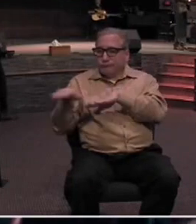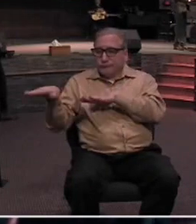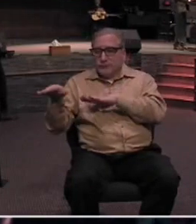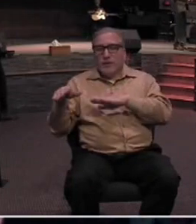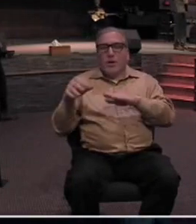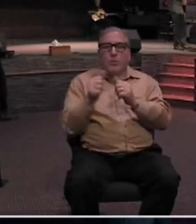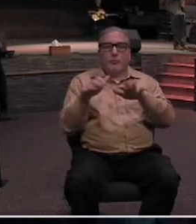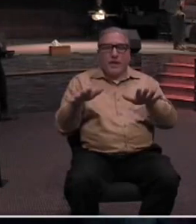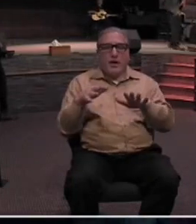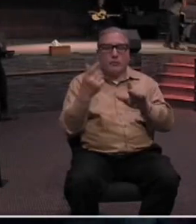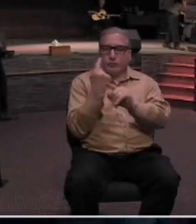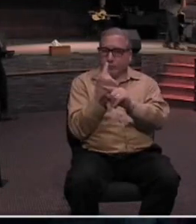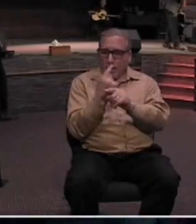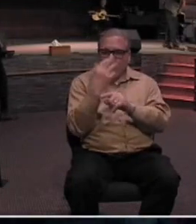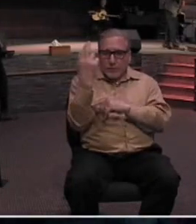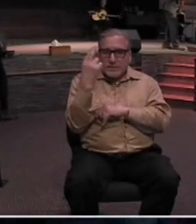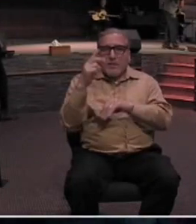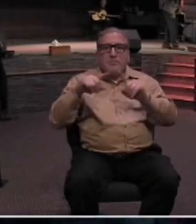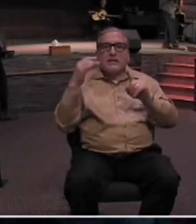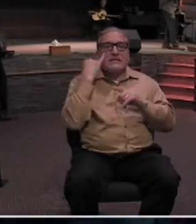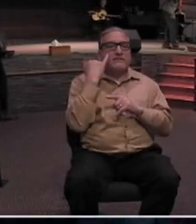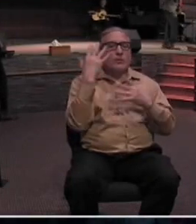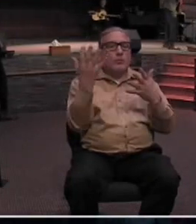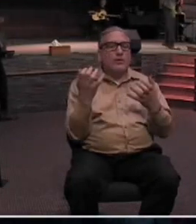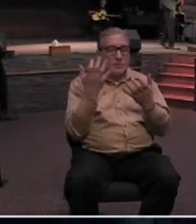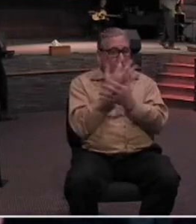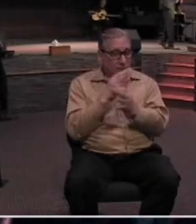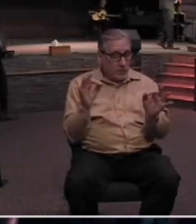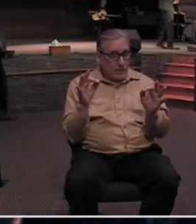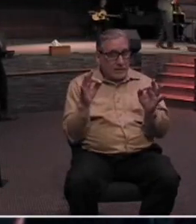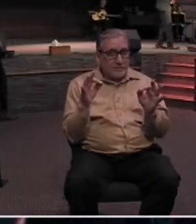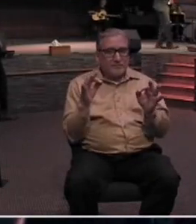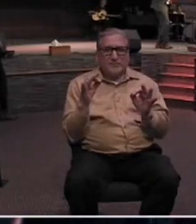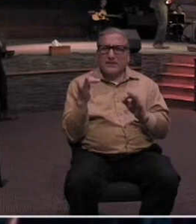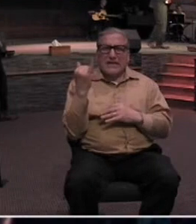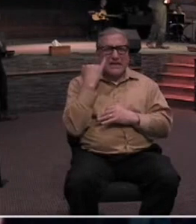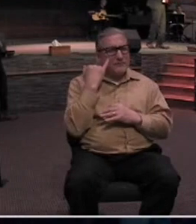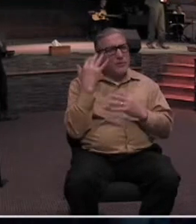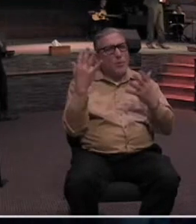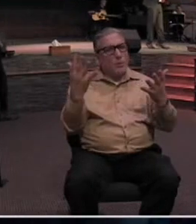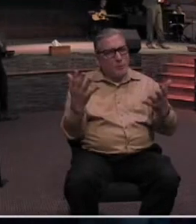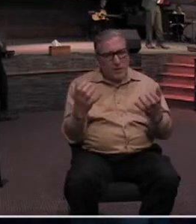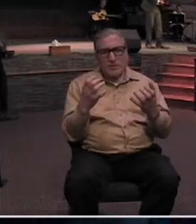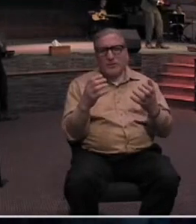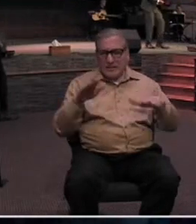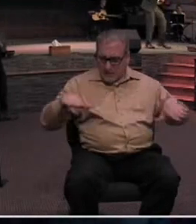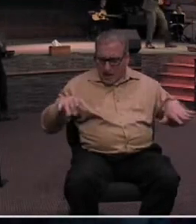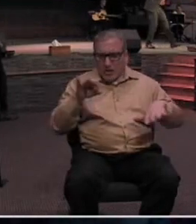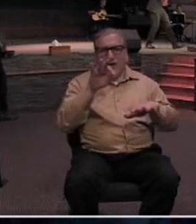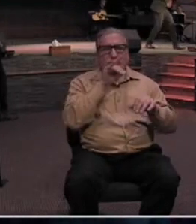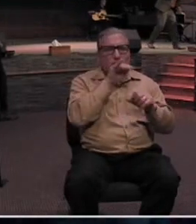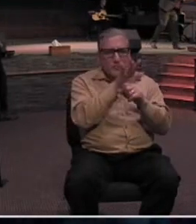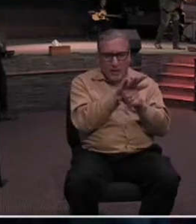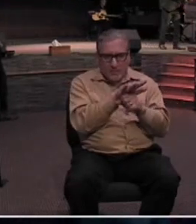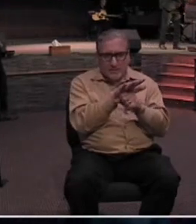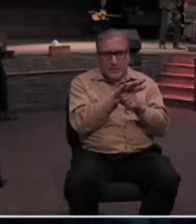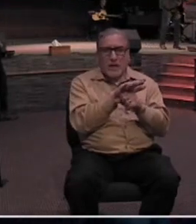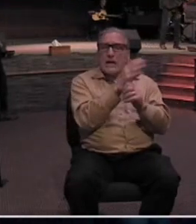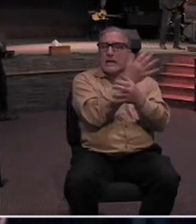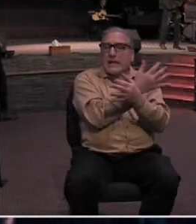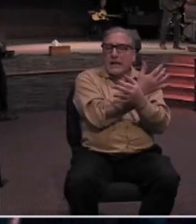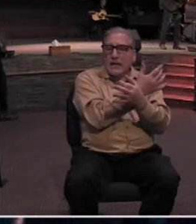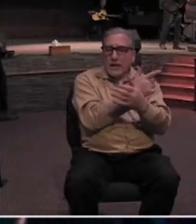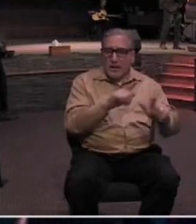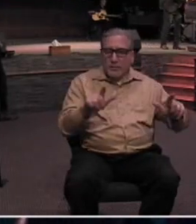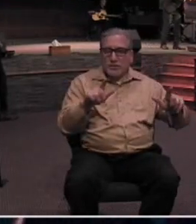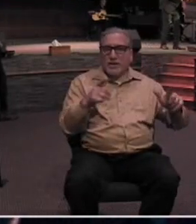reason. But if you want to be free, if you want to be a child of promise, a child of liberty, a